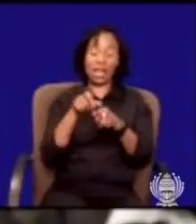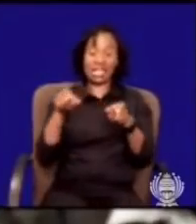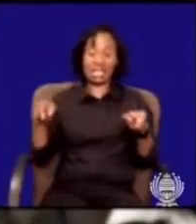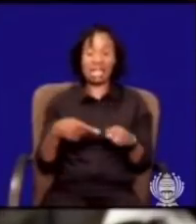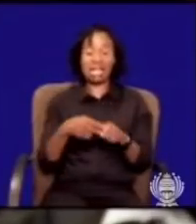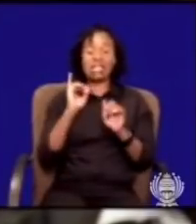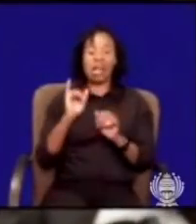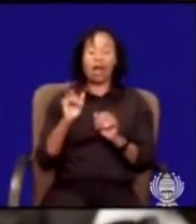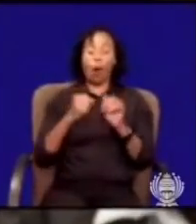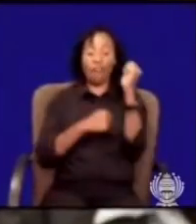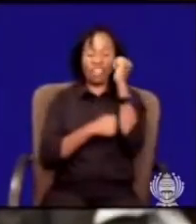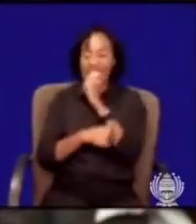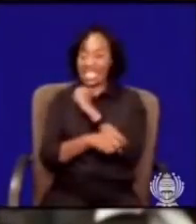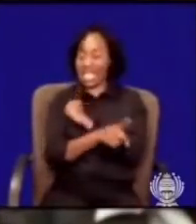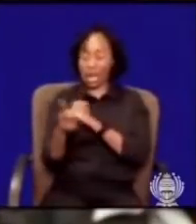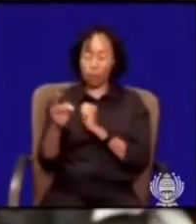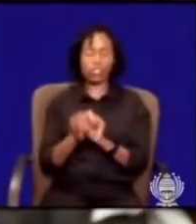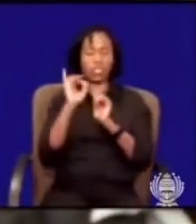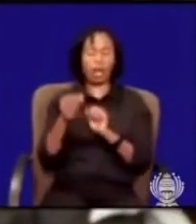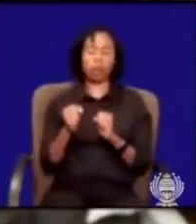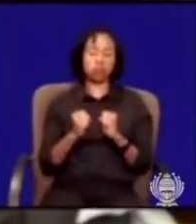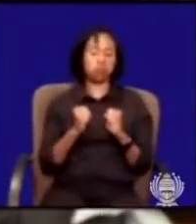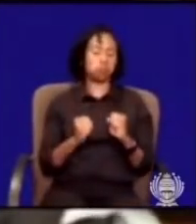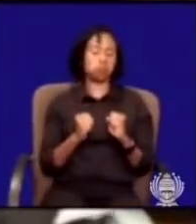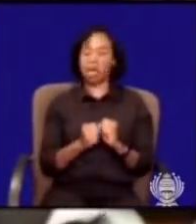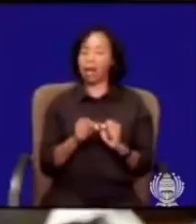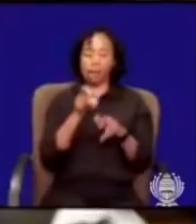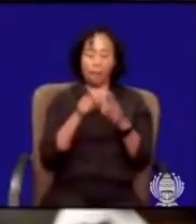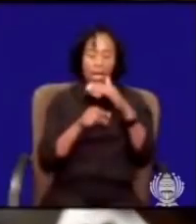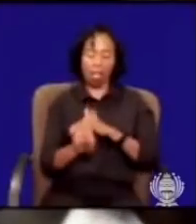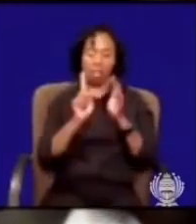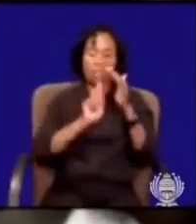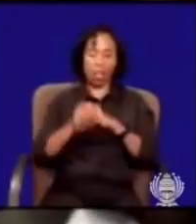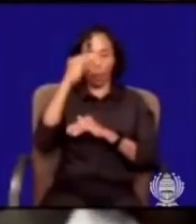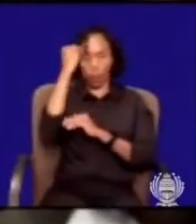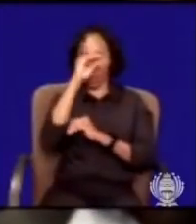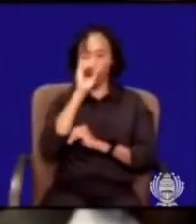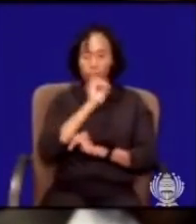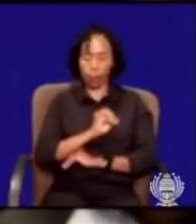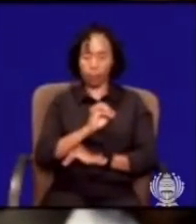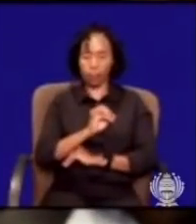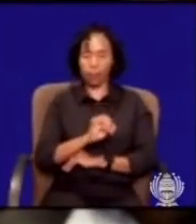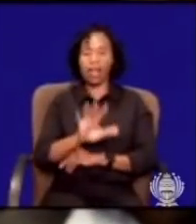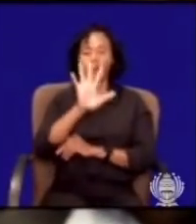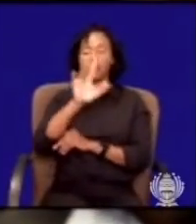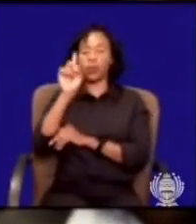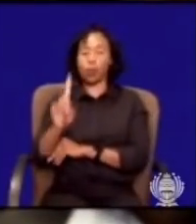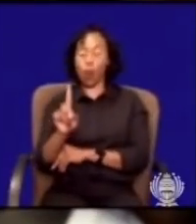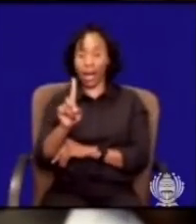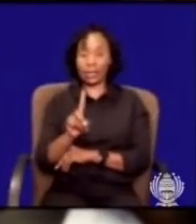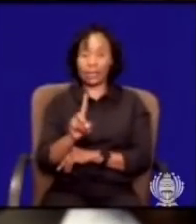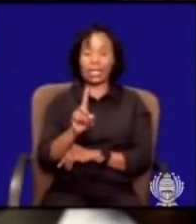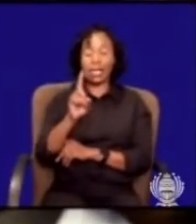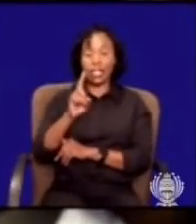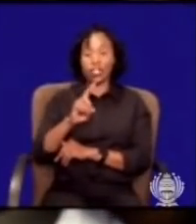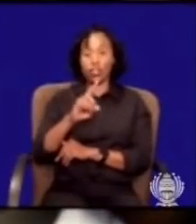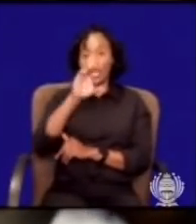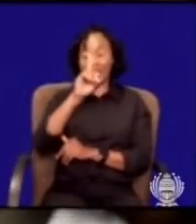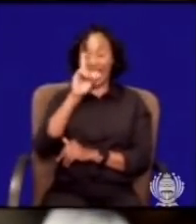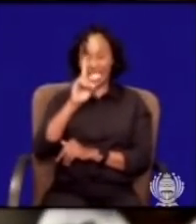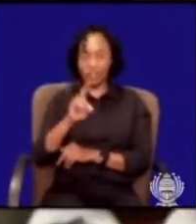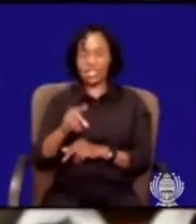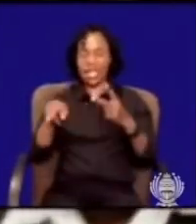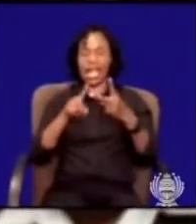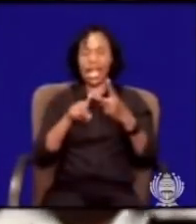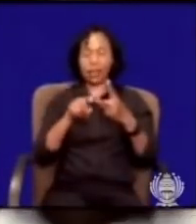unoccupied. In the meantime, 51 detectives and 2 support staff in the Florida SAPS in Joburg have